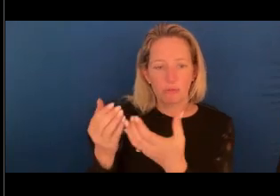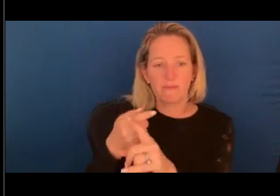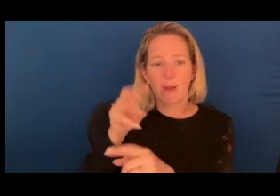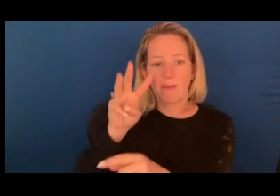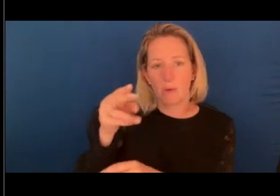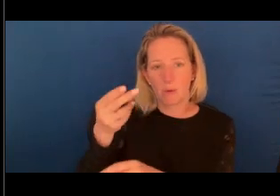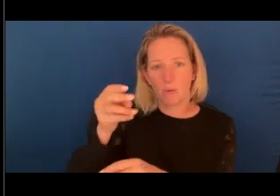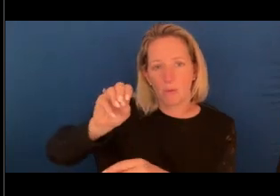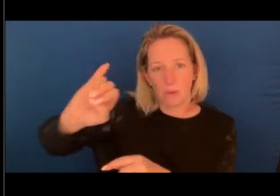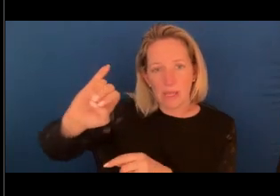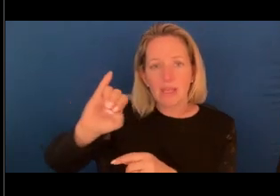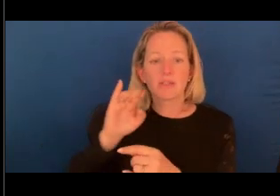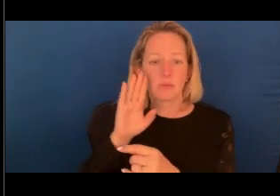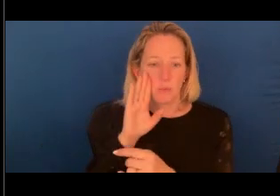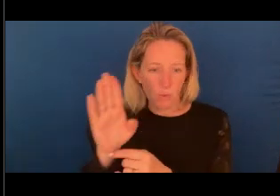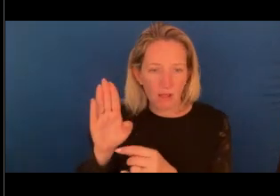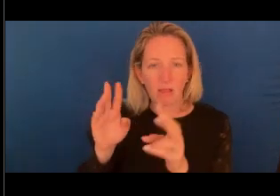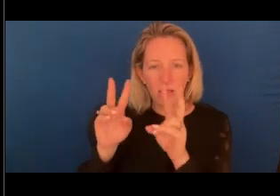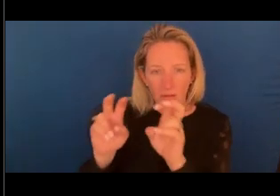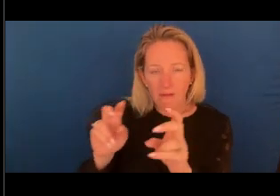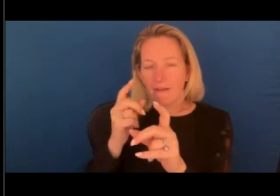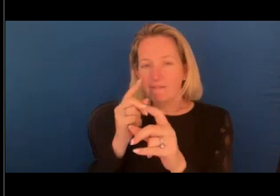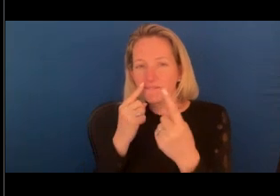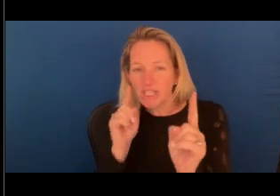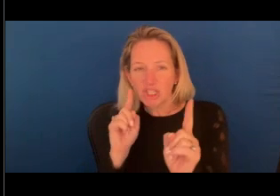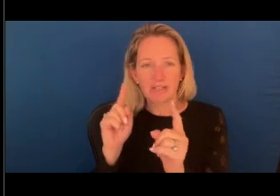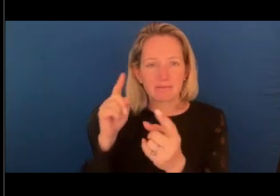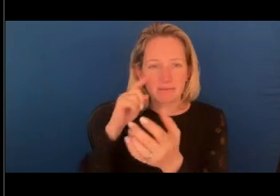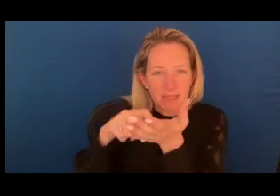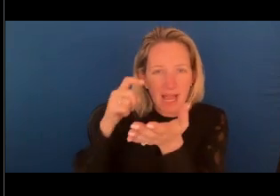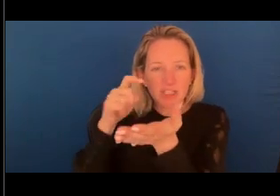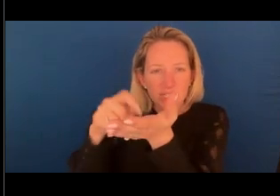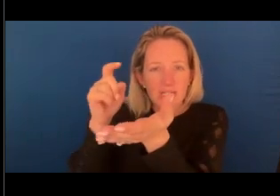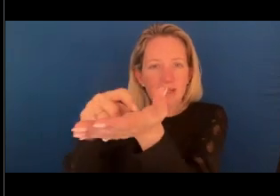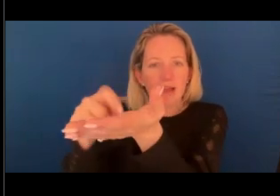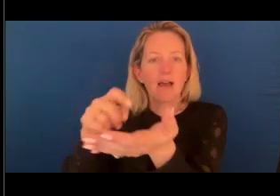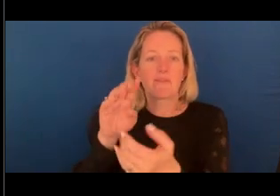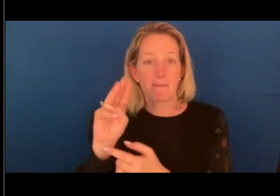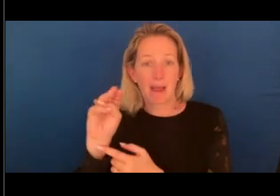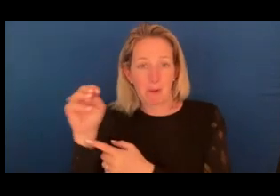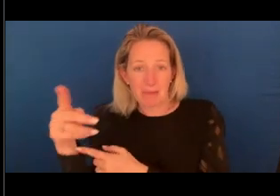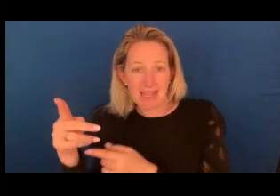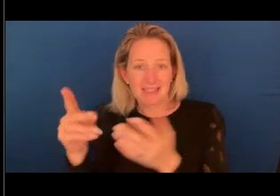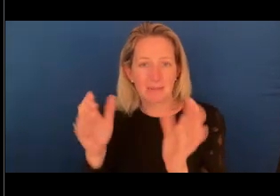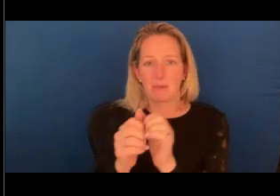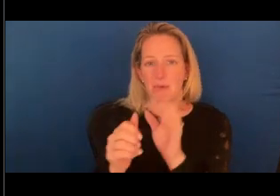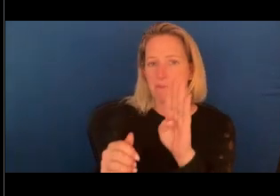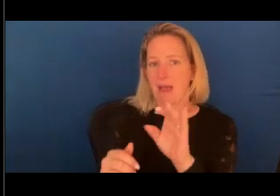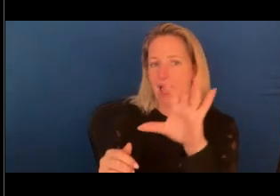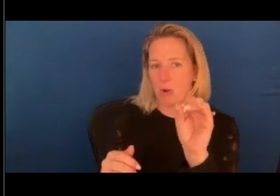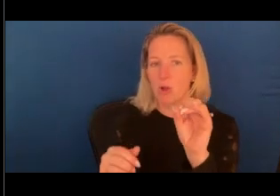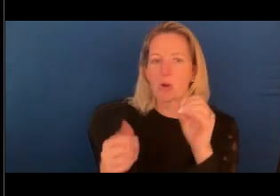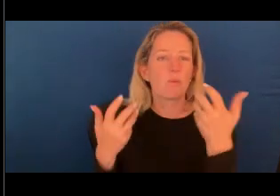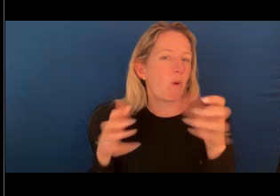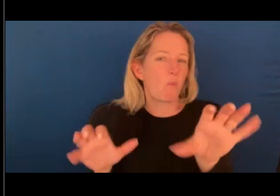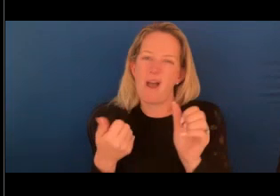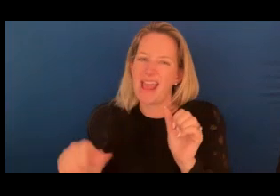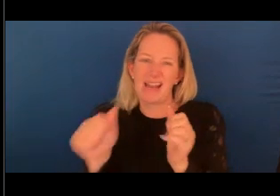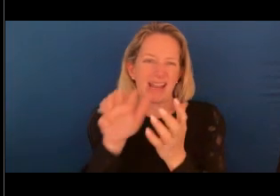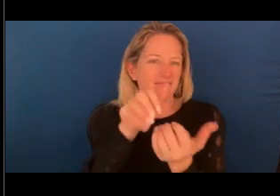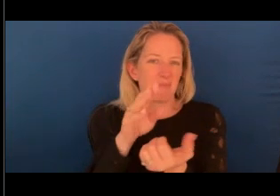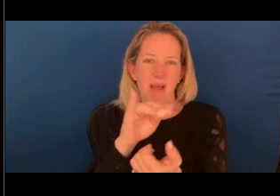efficient detection of microplastics versus biology and organic matter so that we don't have any bycatch. Next